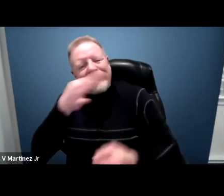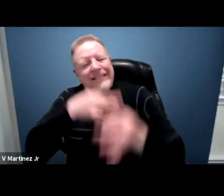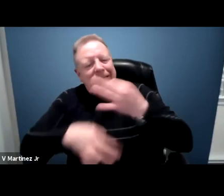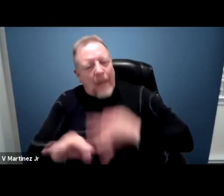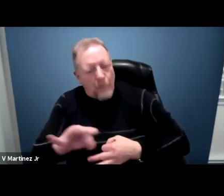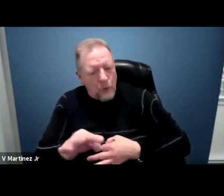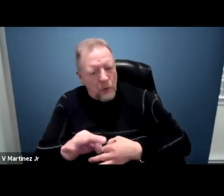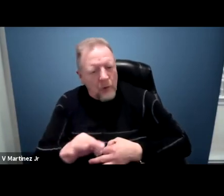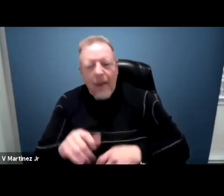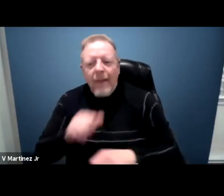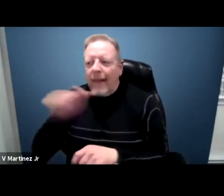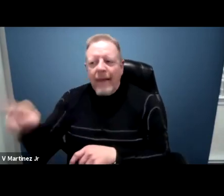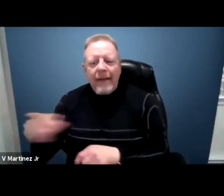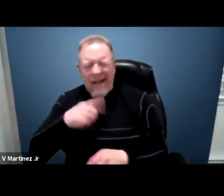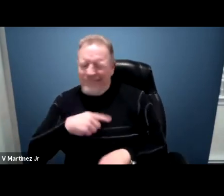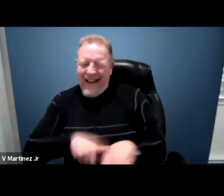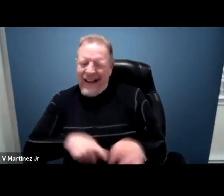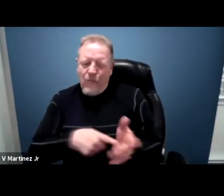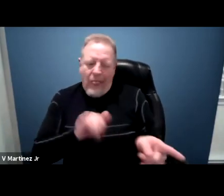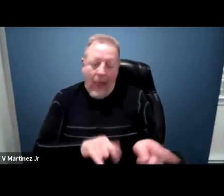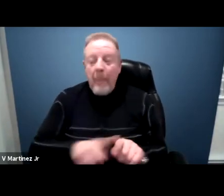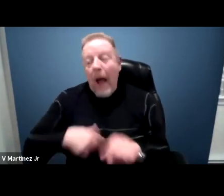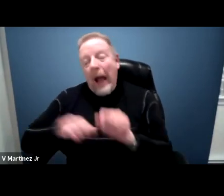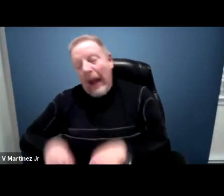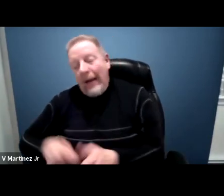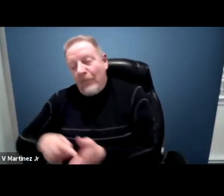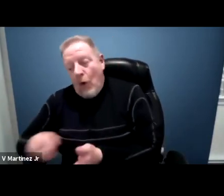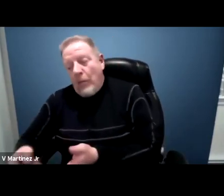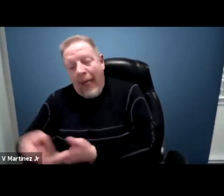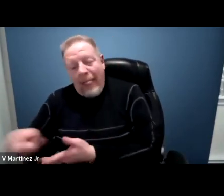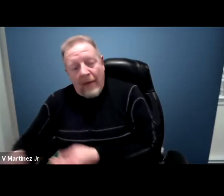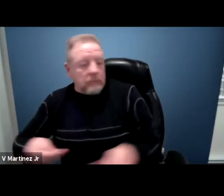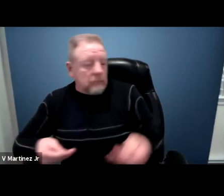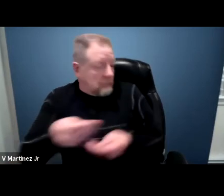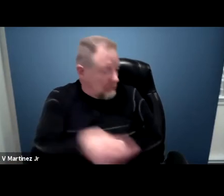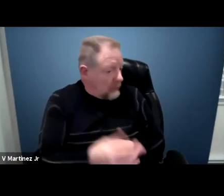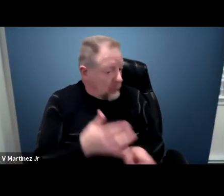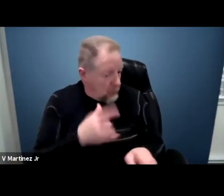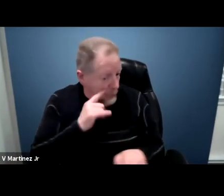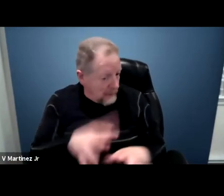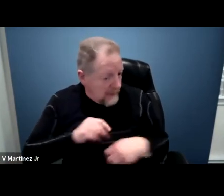be an undue hardship to them, but would still meet your needs as an employee.